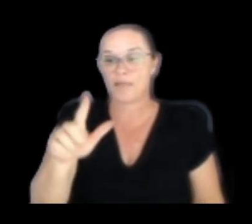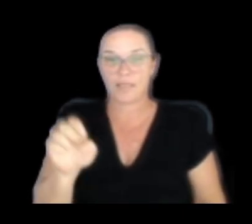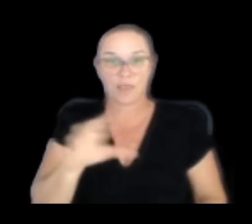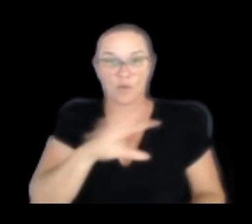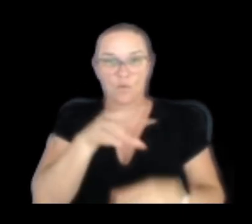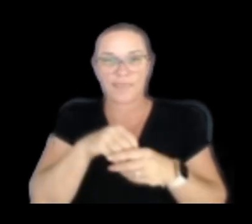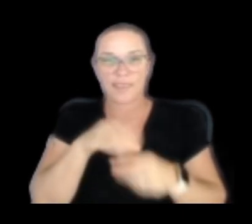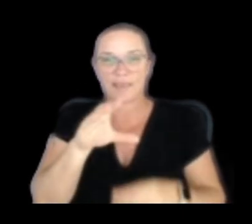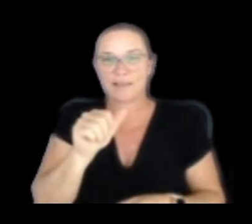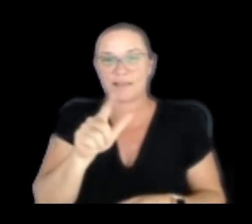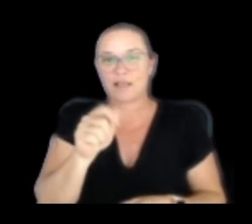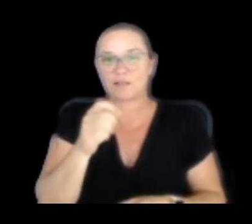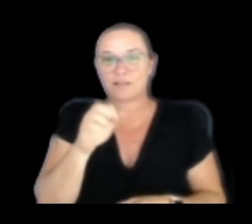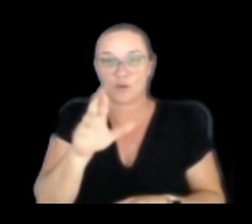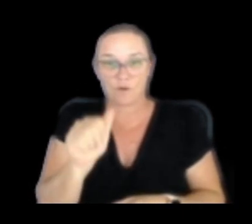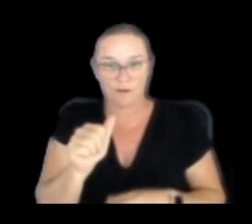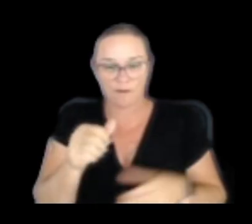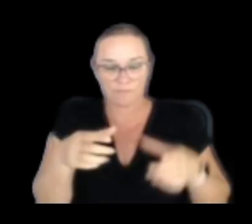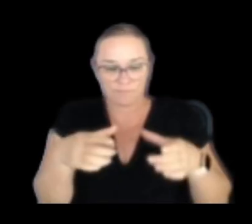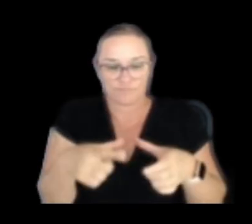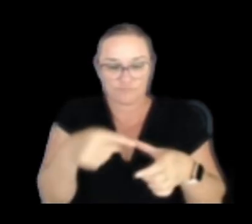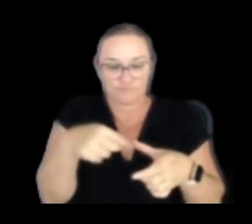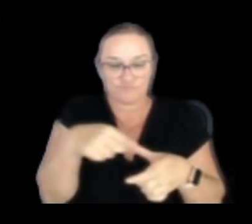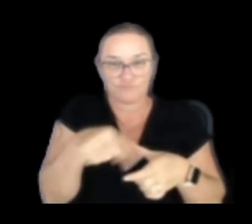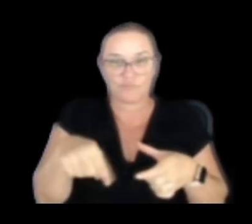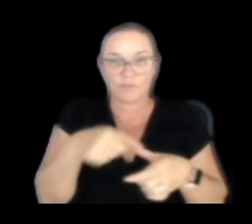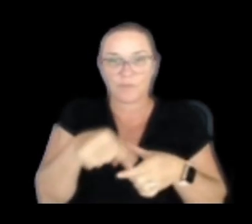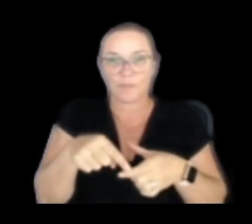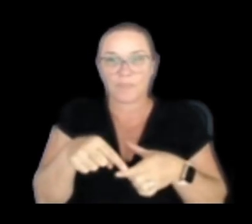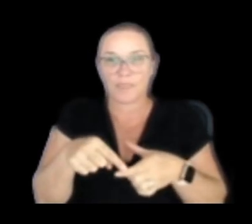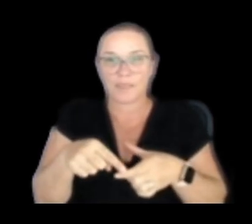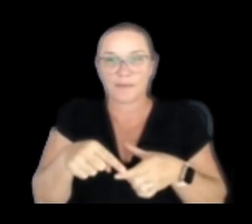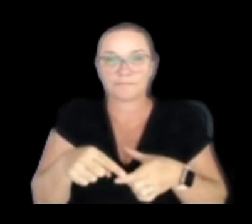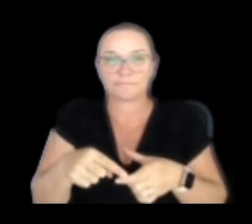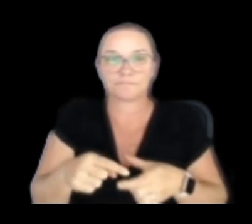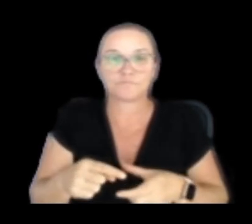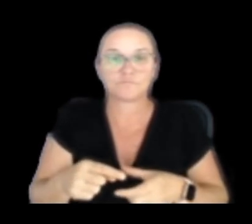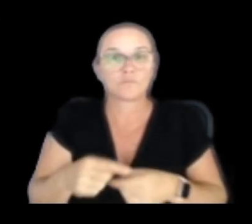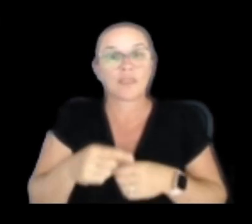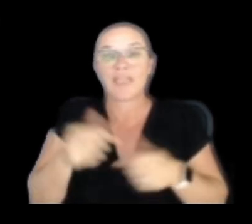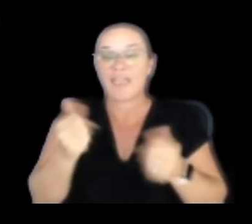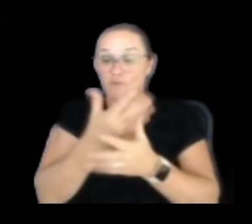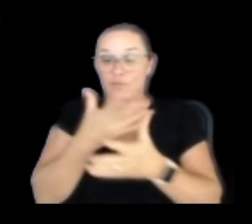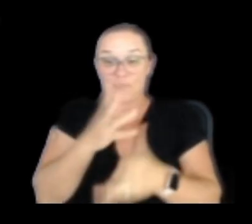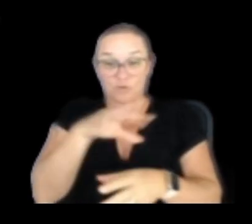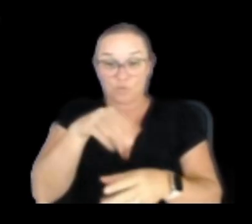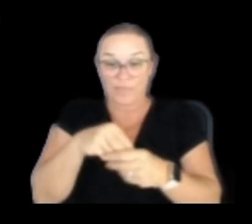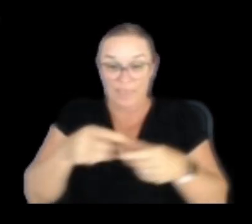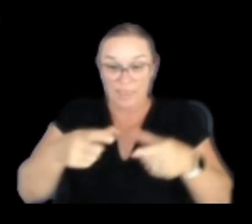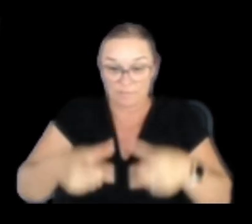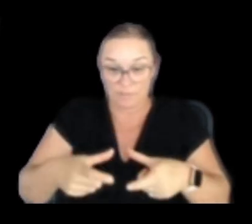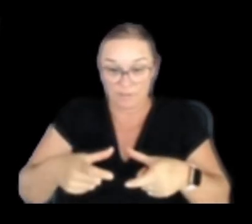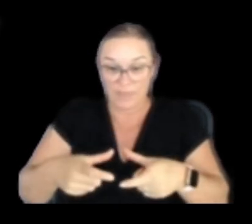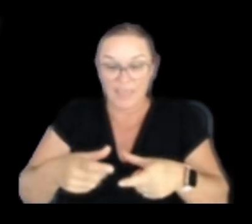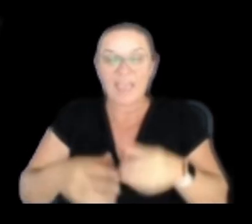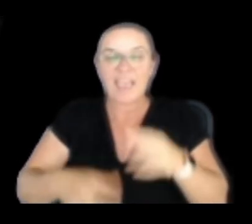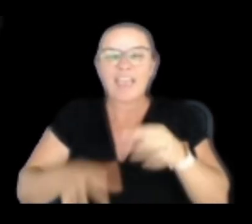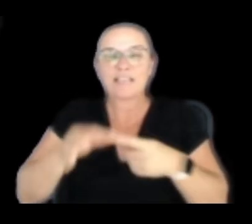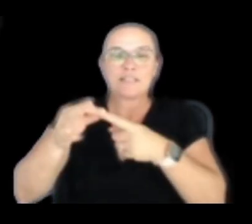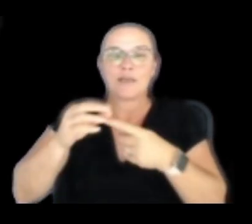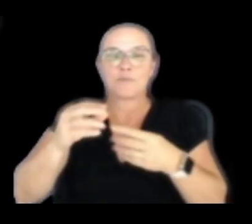stuck within this pit, except whatever is caught in a wind and can blow out of here, which there's been a little bit of that